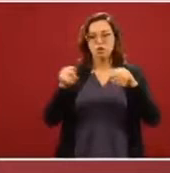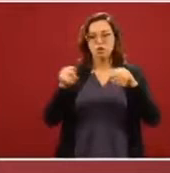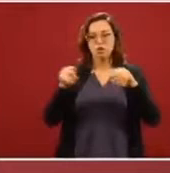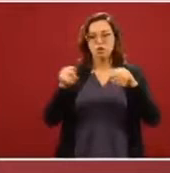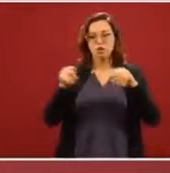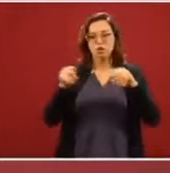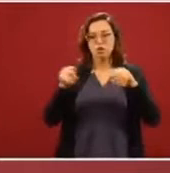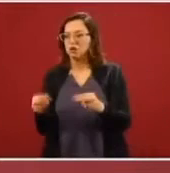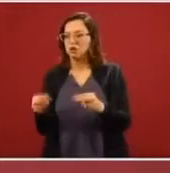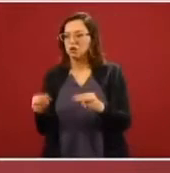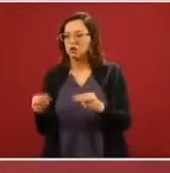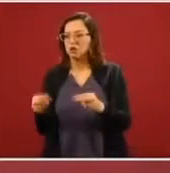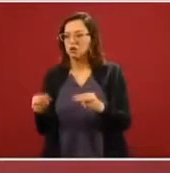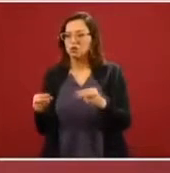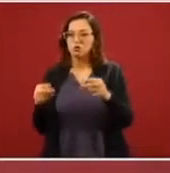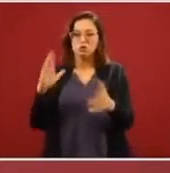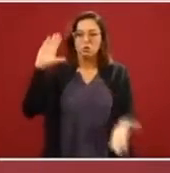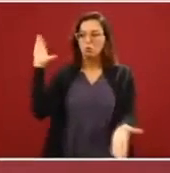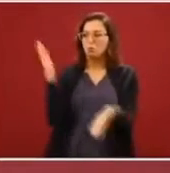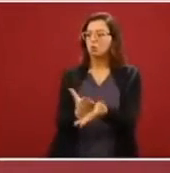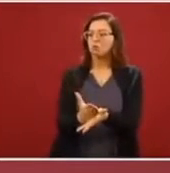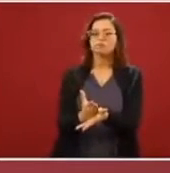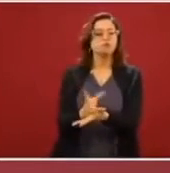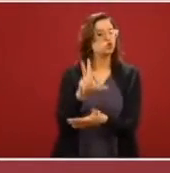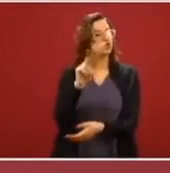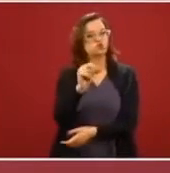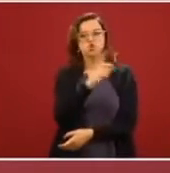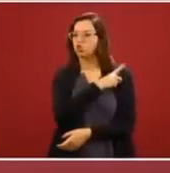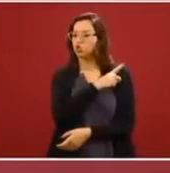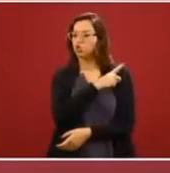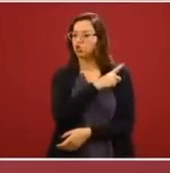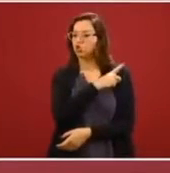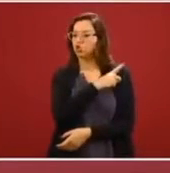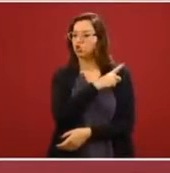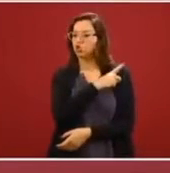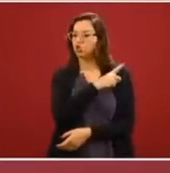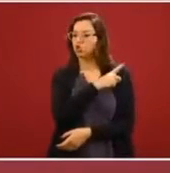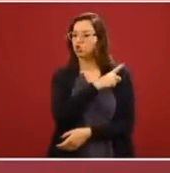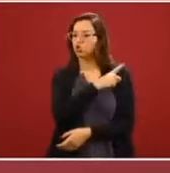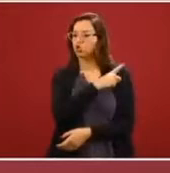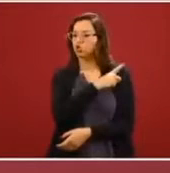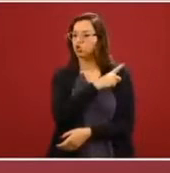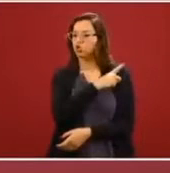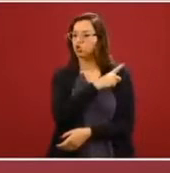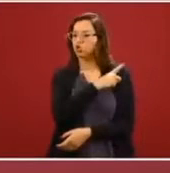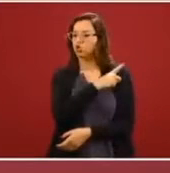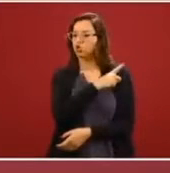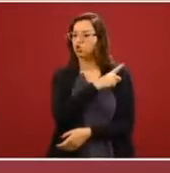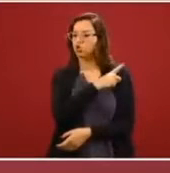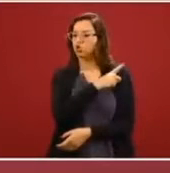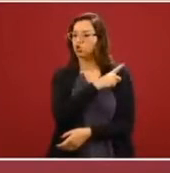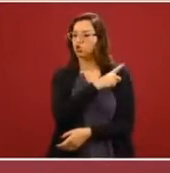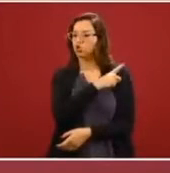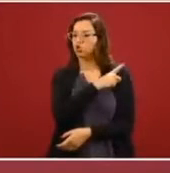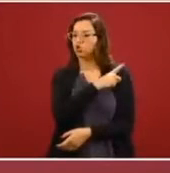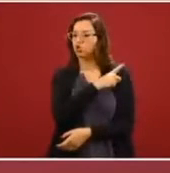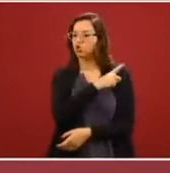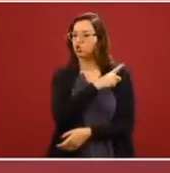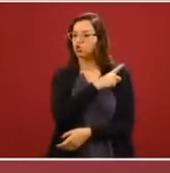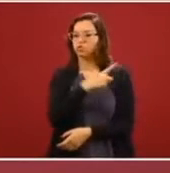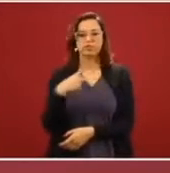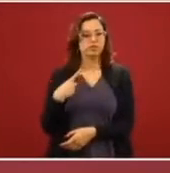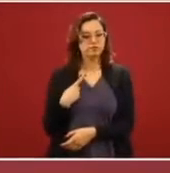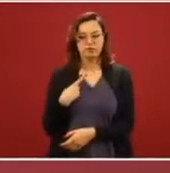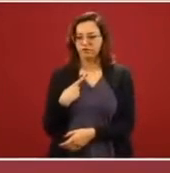international commerce. Y esto no es ni un capricho, And this is not us being